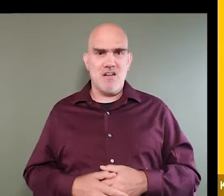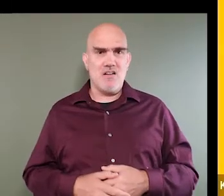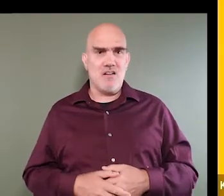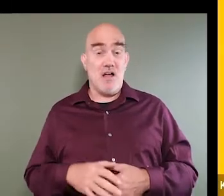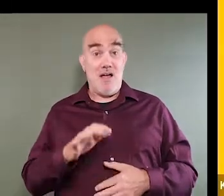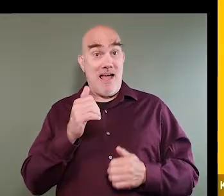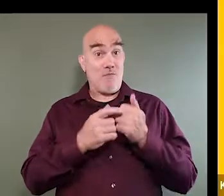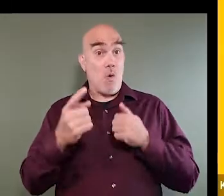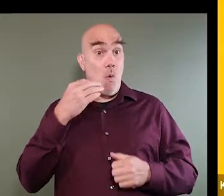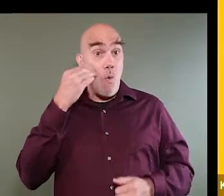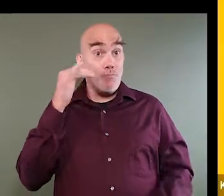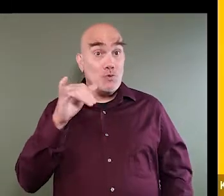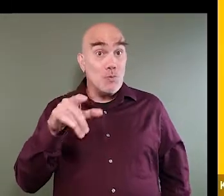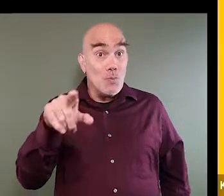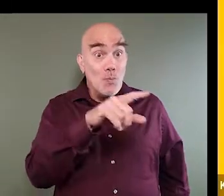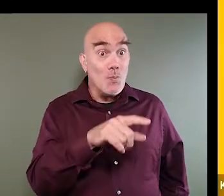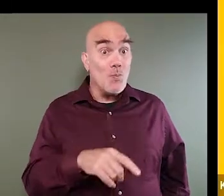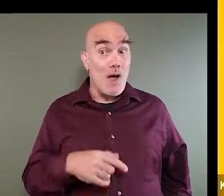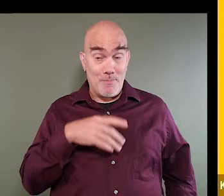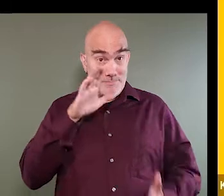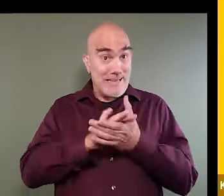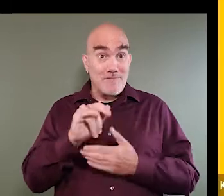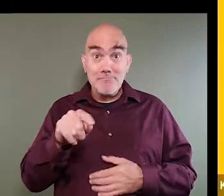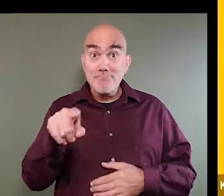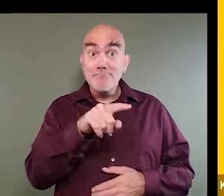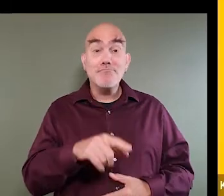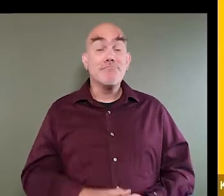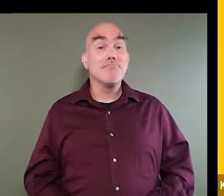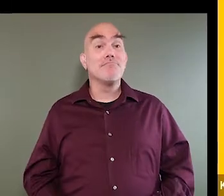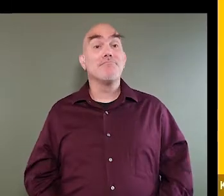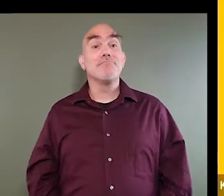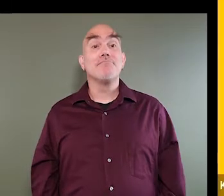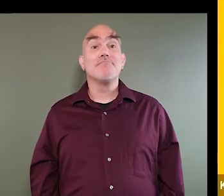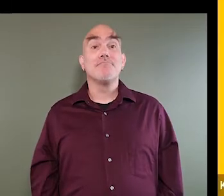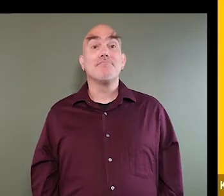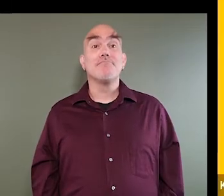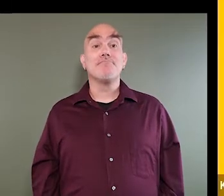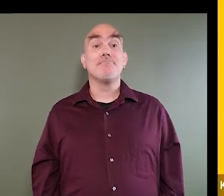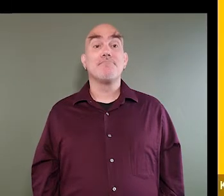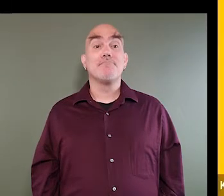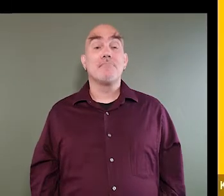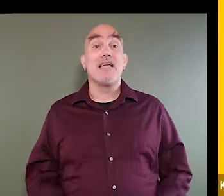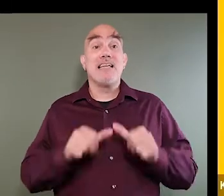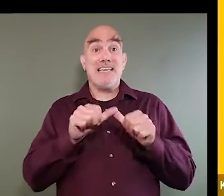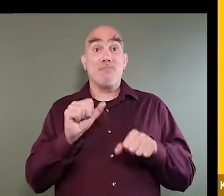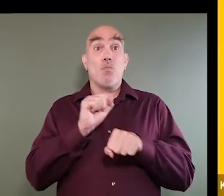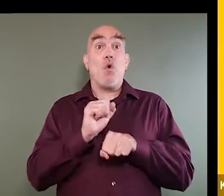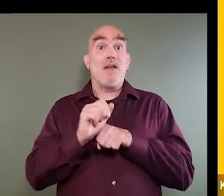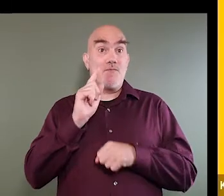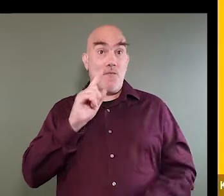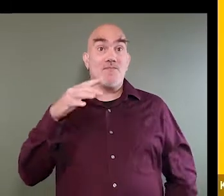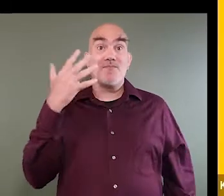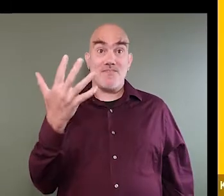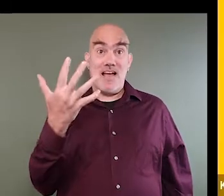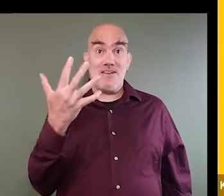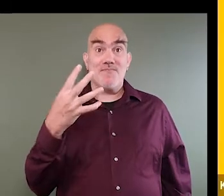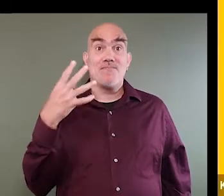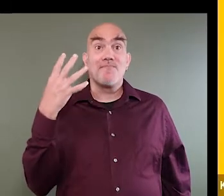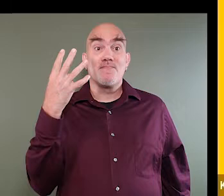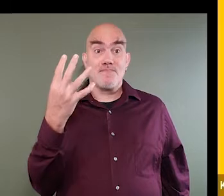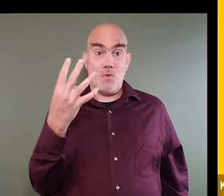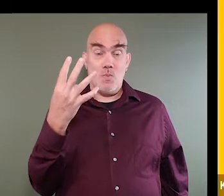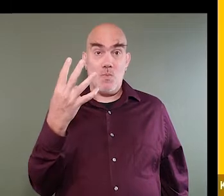And so does everybody at home too. I believe it. Keep working. 4, 5,